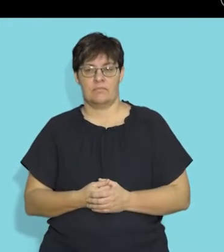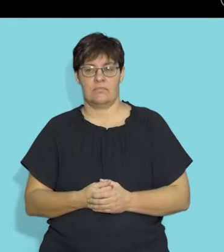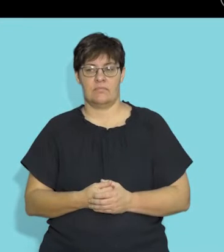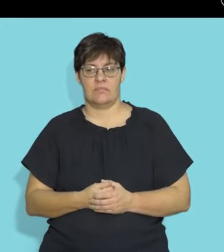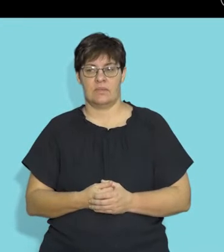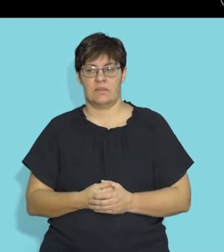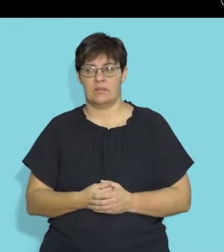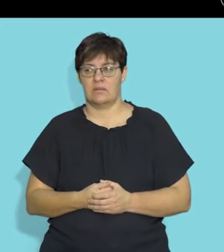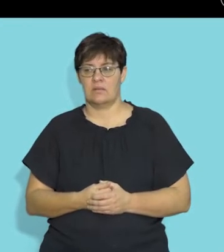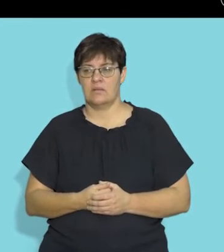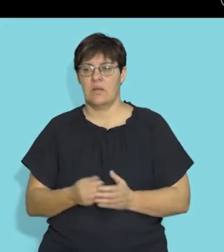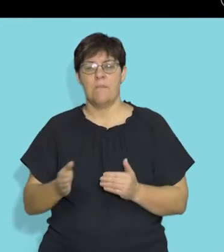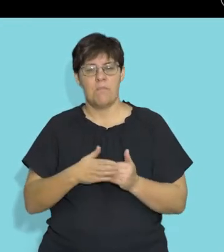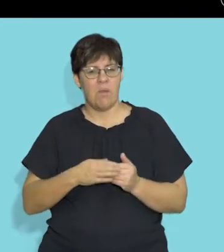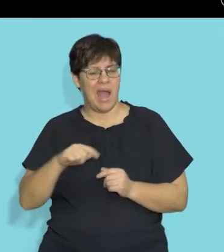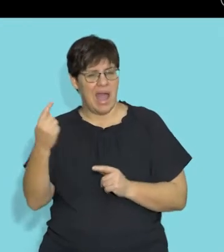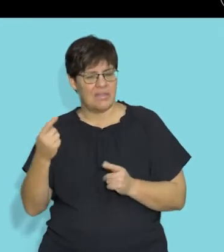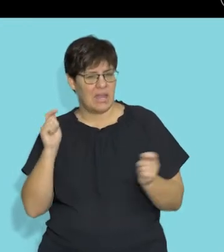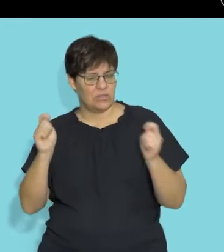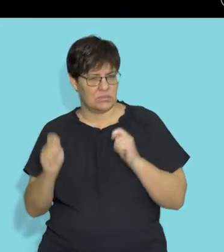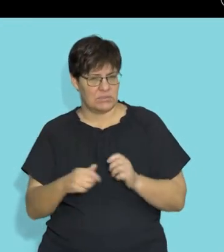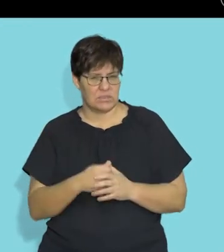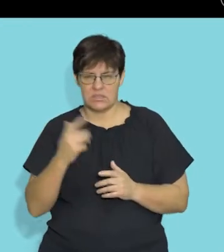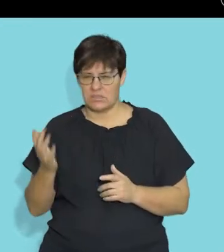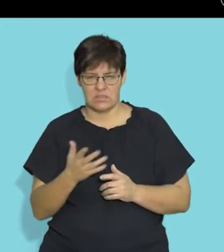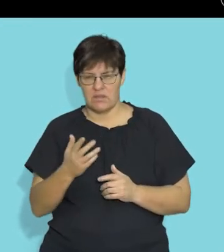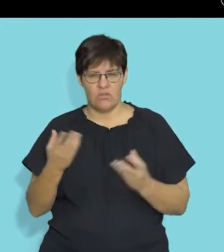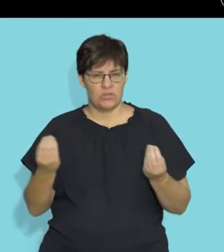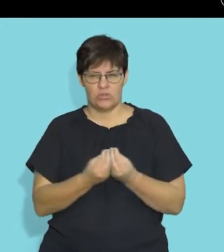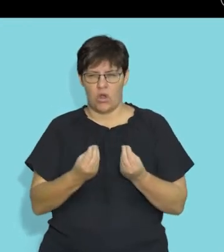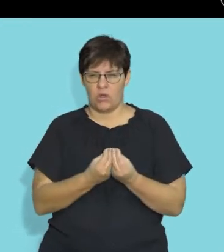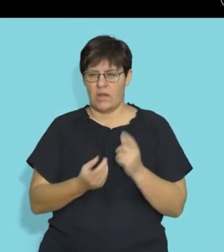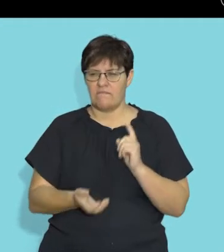there was another adjustment for stock. Let's find that one.